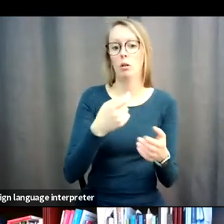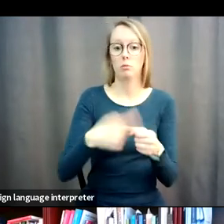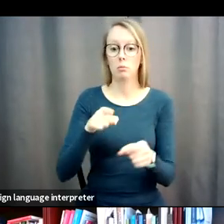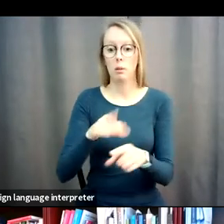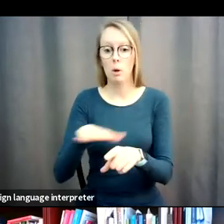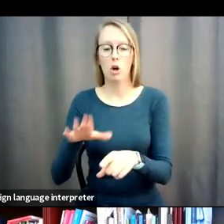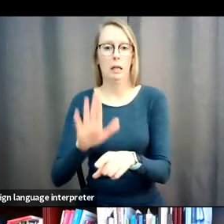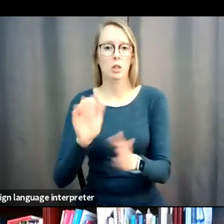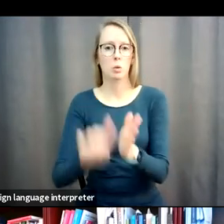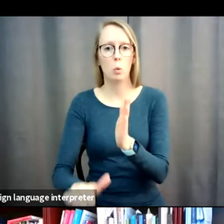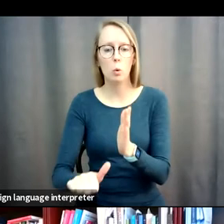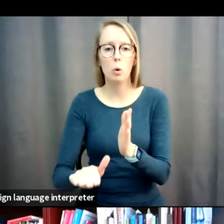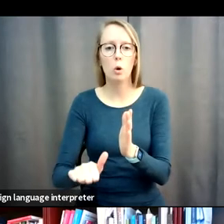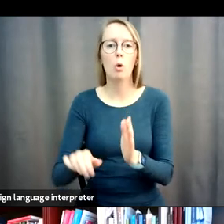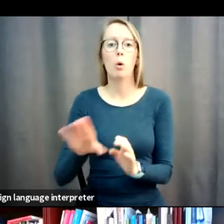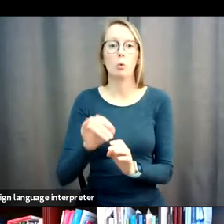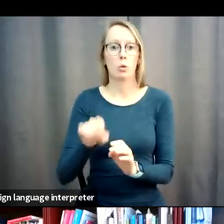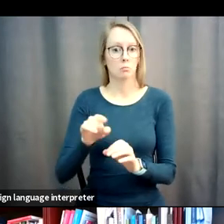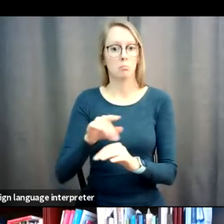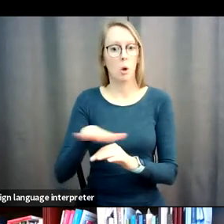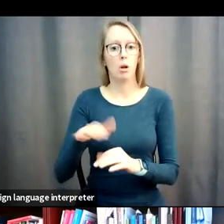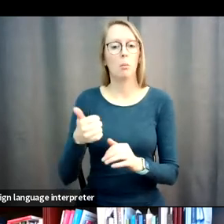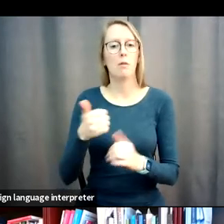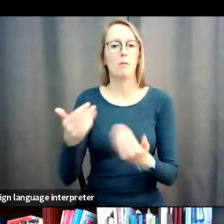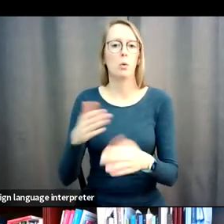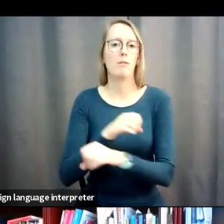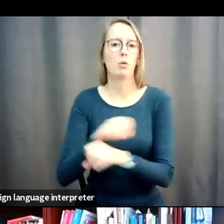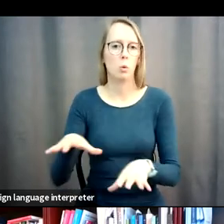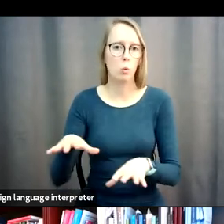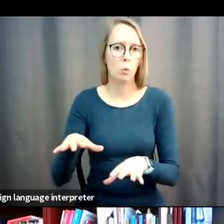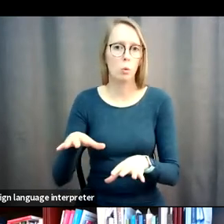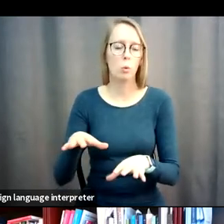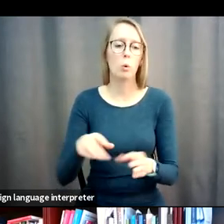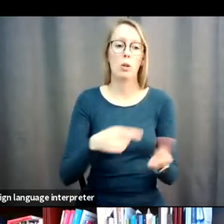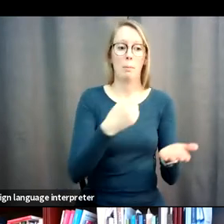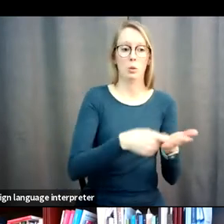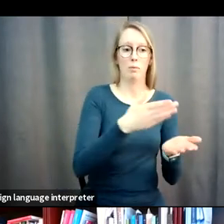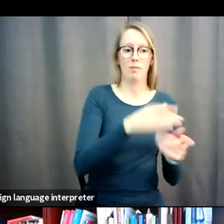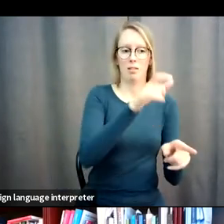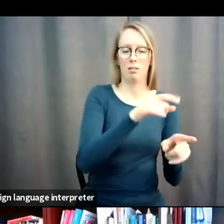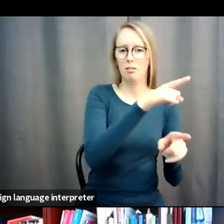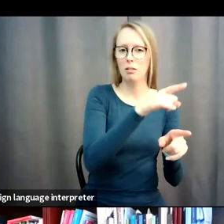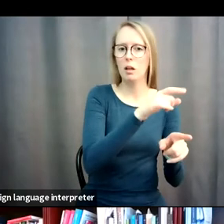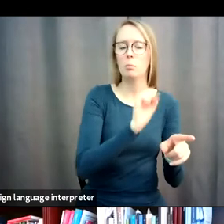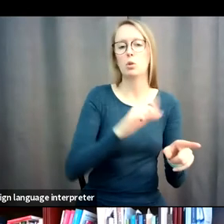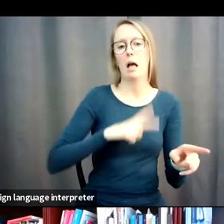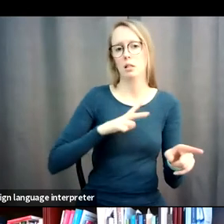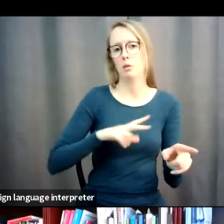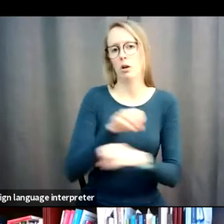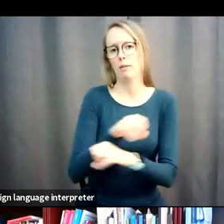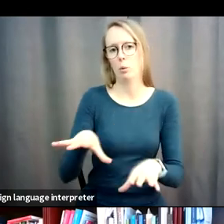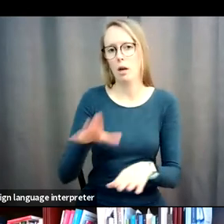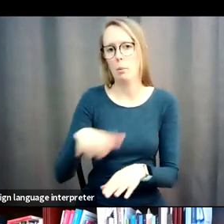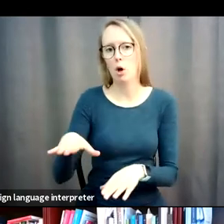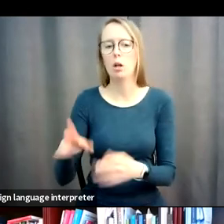for the child, and then the child actually needs to be informed. And the decision-making body should take the responsibility to inform the child so